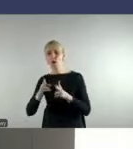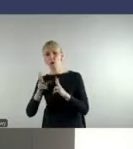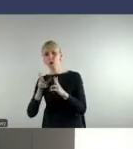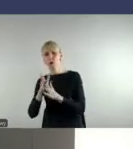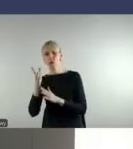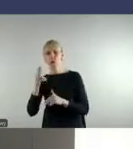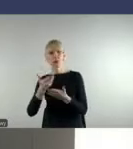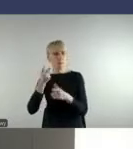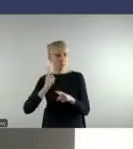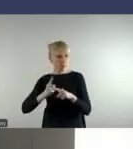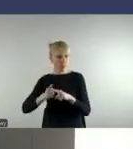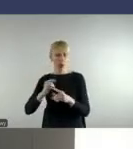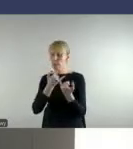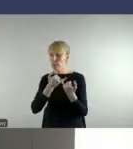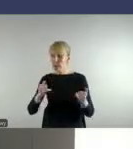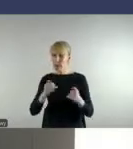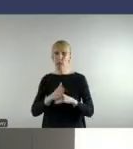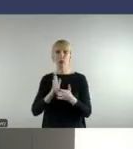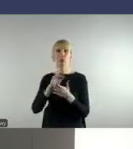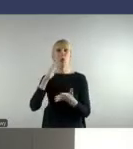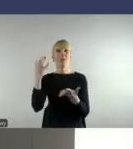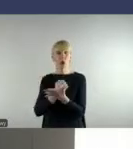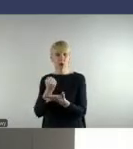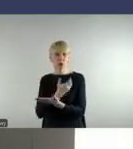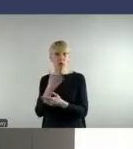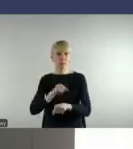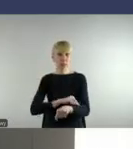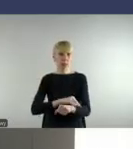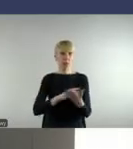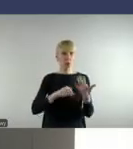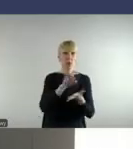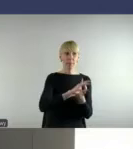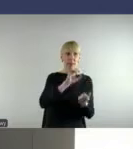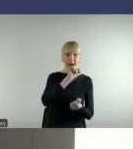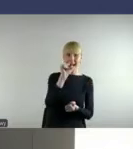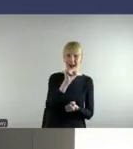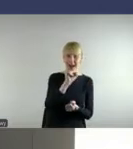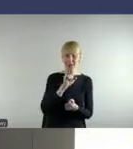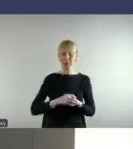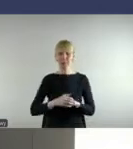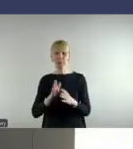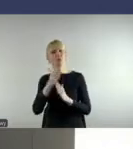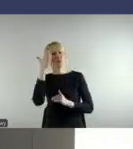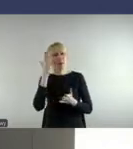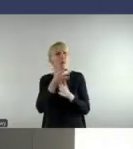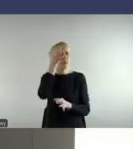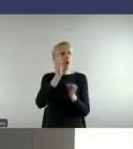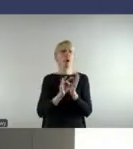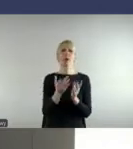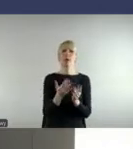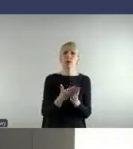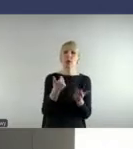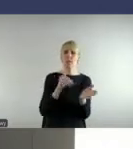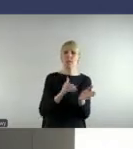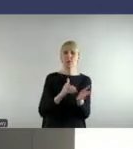roofing equipment is standardized. We have carpentry equipment, hammers, etc. So we know that if we refer to municipality